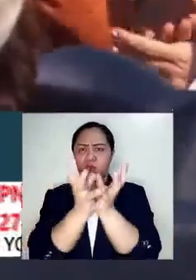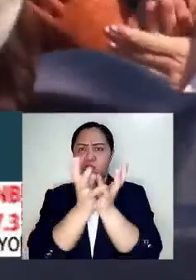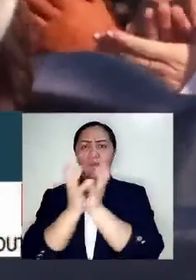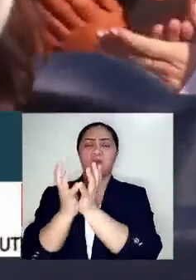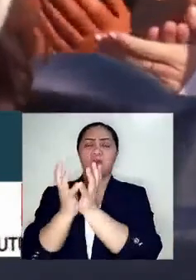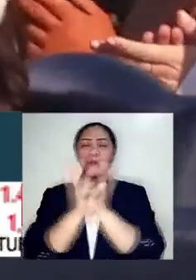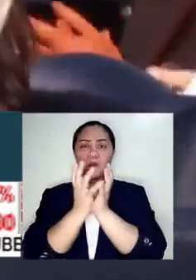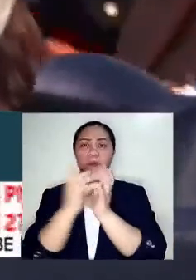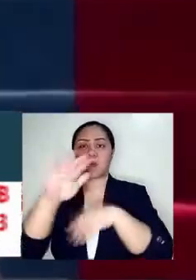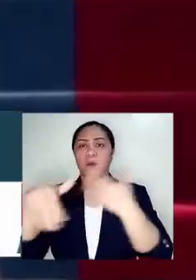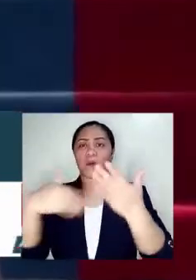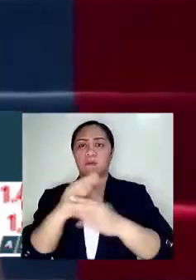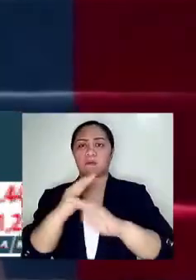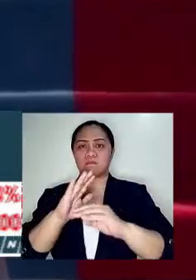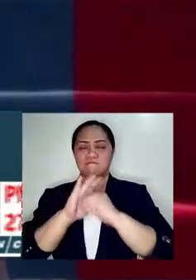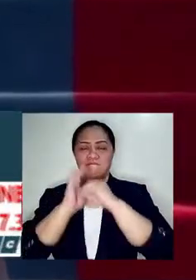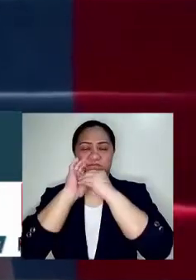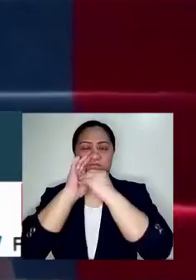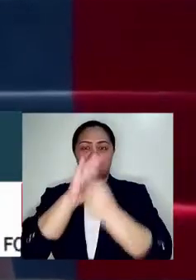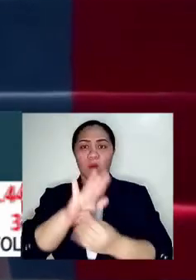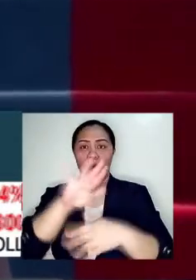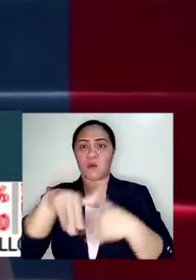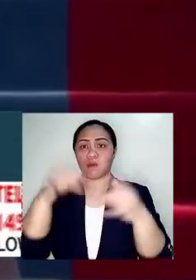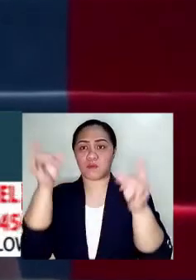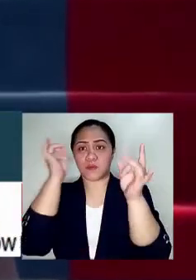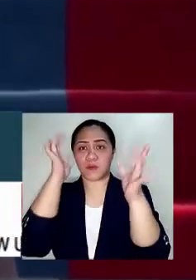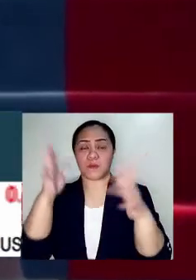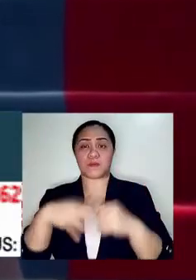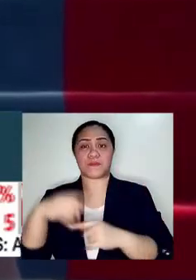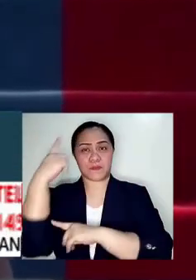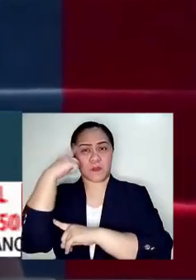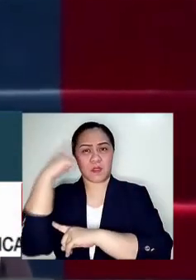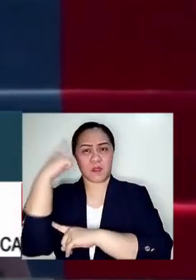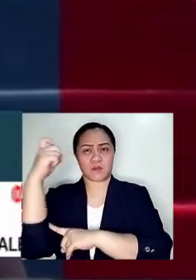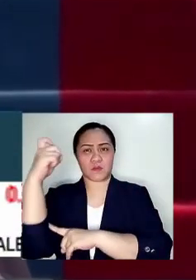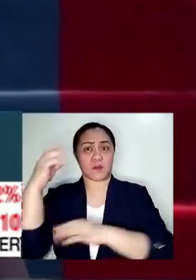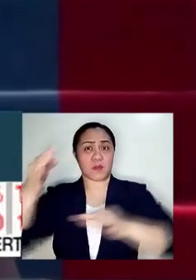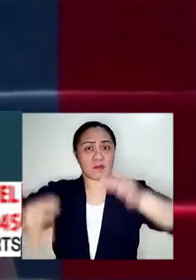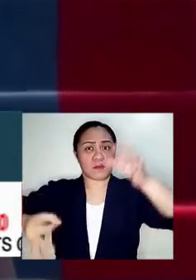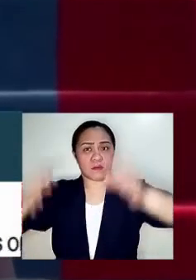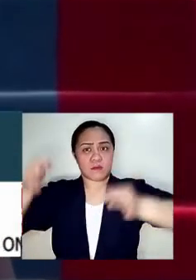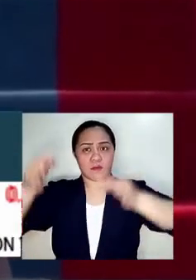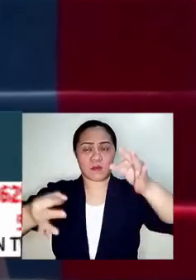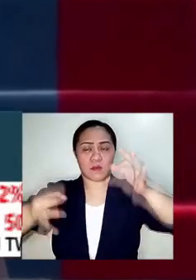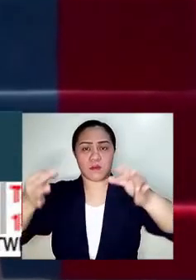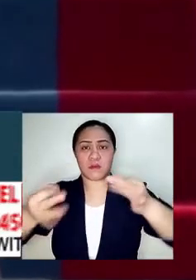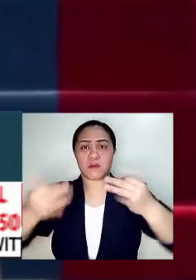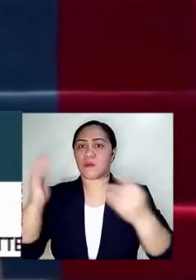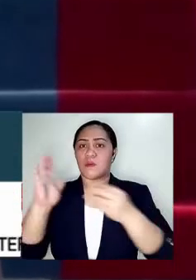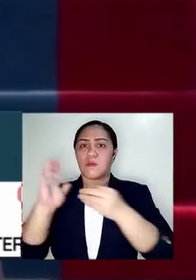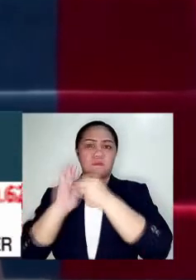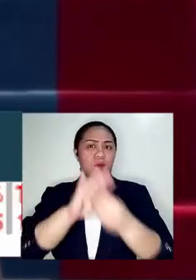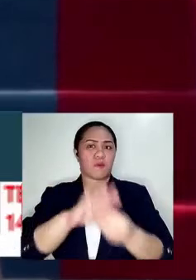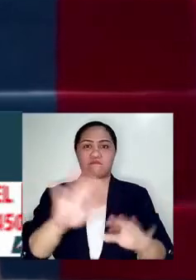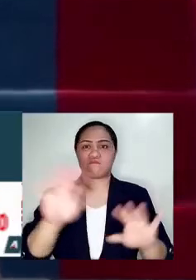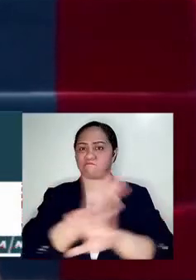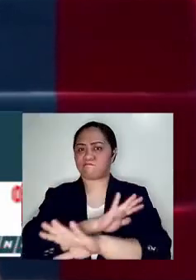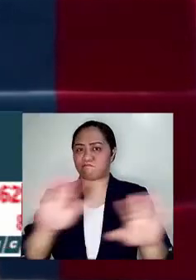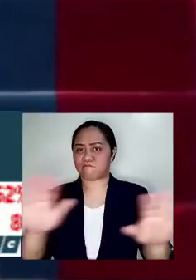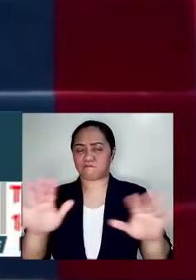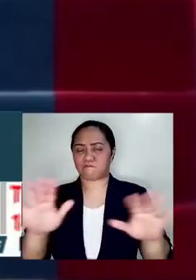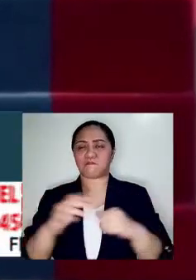threats to democracy. The dream of justice for all will be deferred no longer.